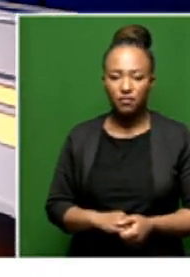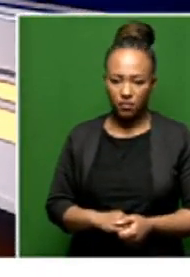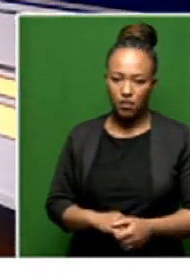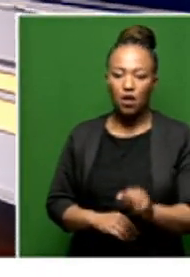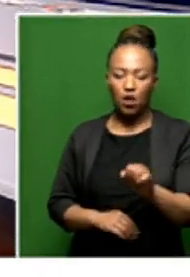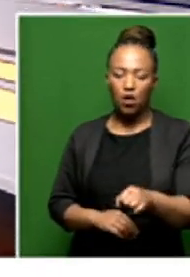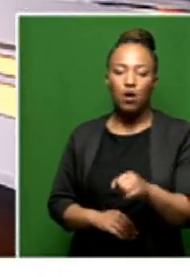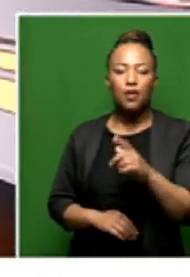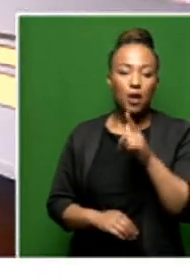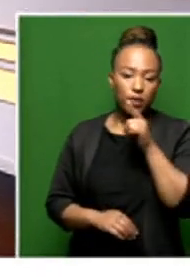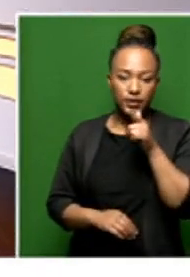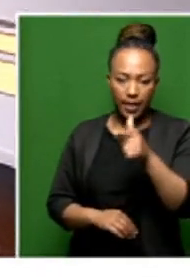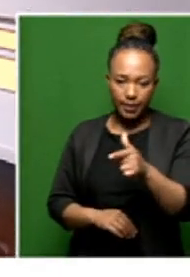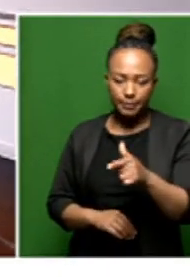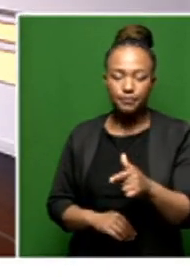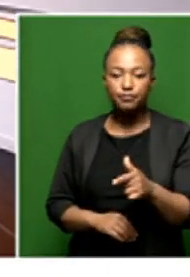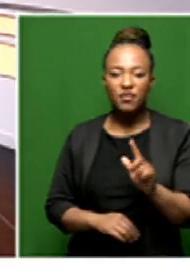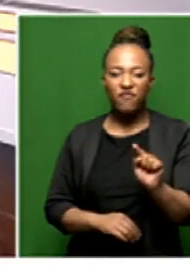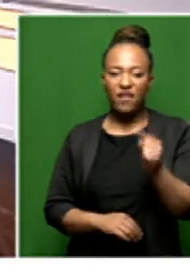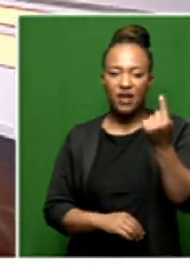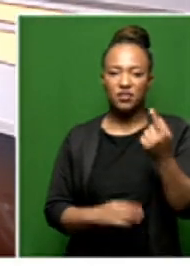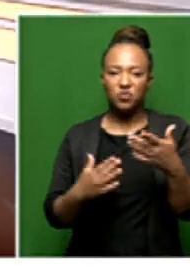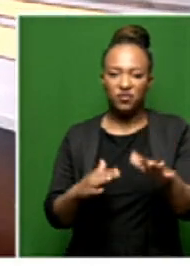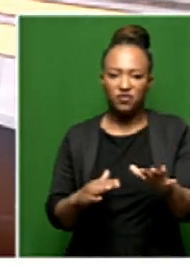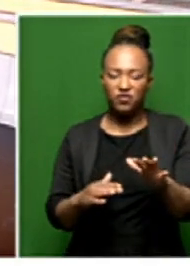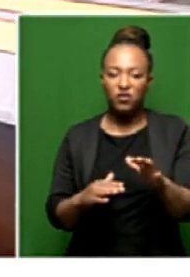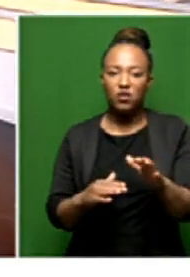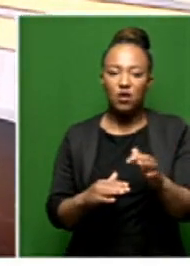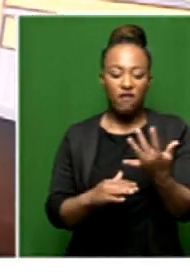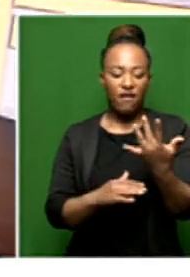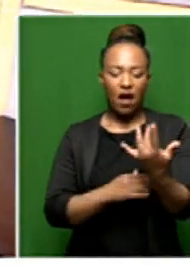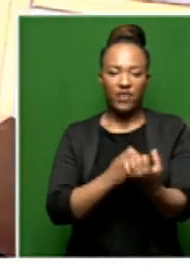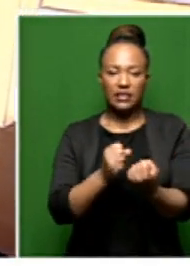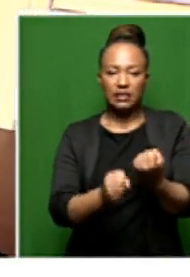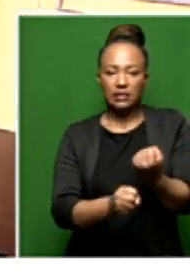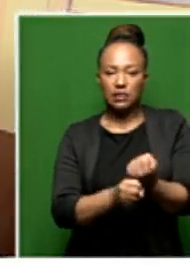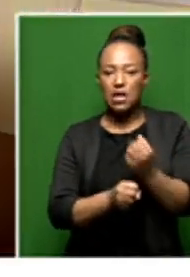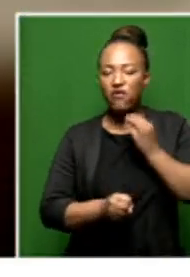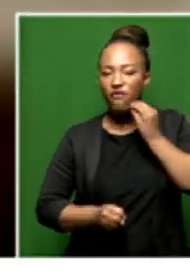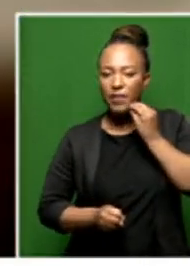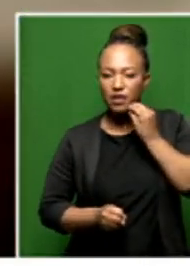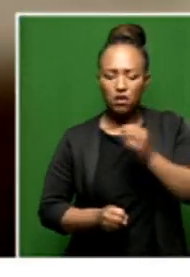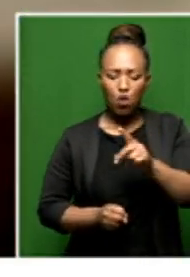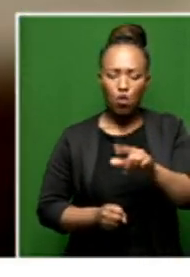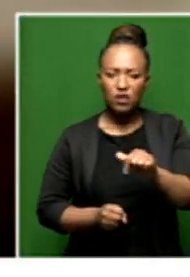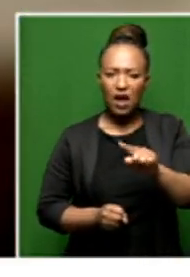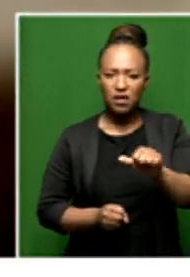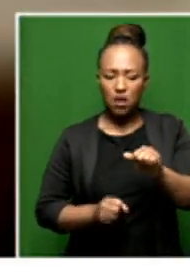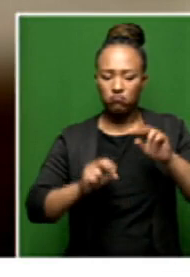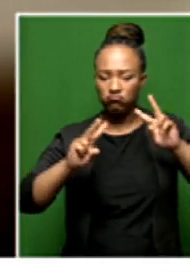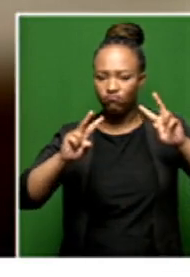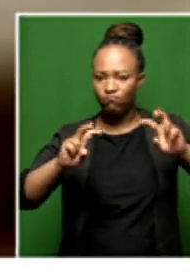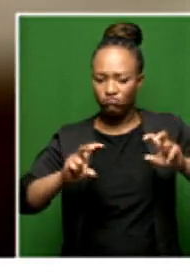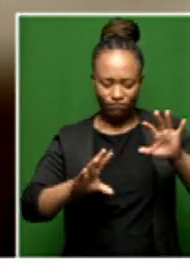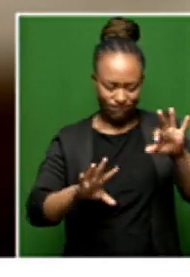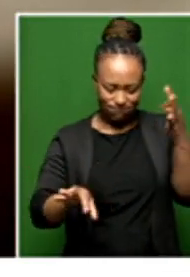that. The first thing to do is say it was looking at 5 years of data. And this is the amazing thing that Professor Essek